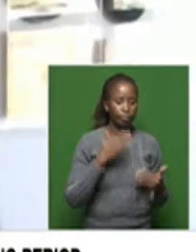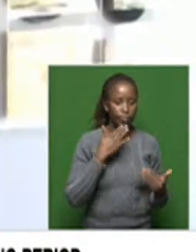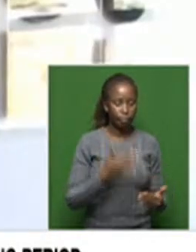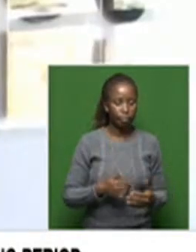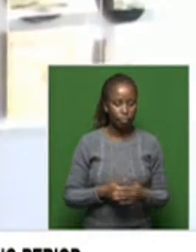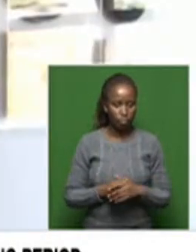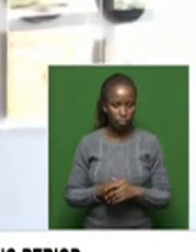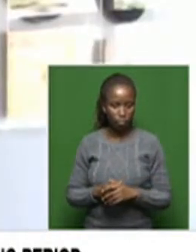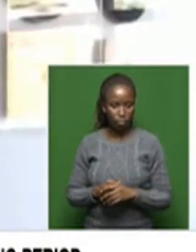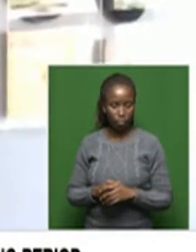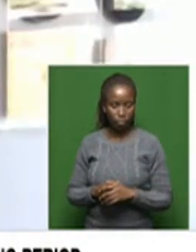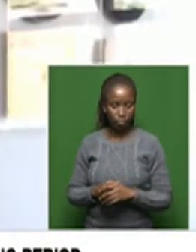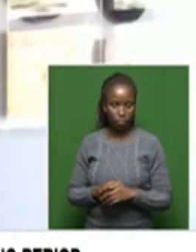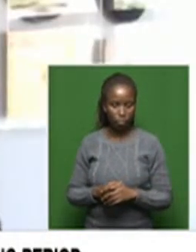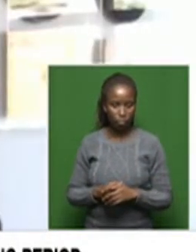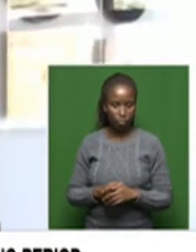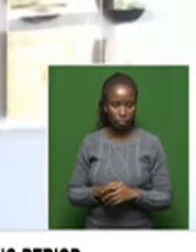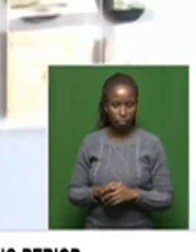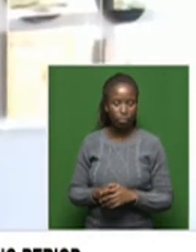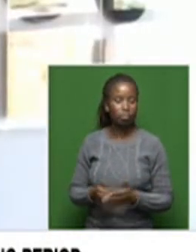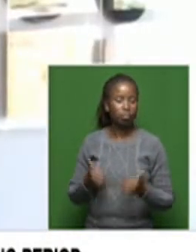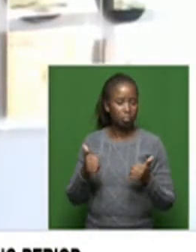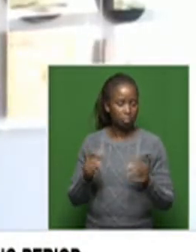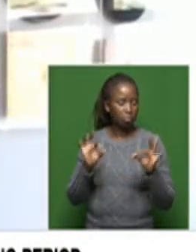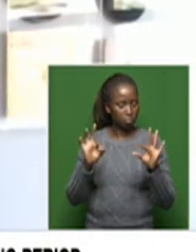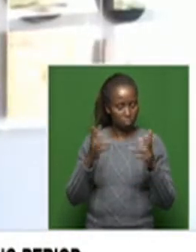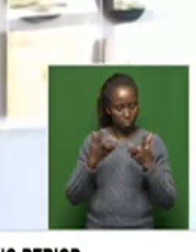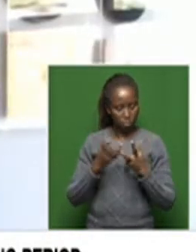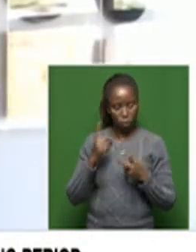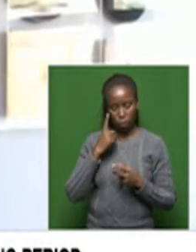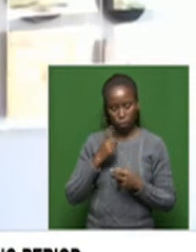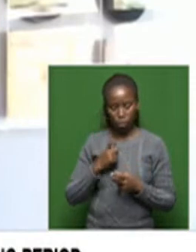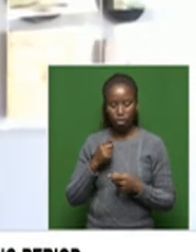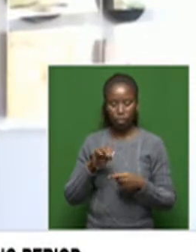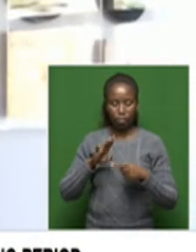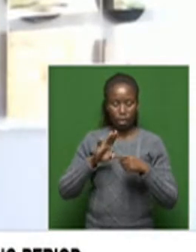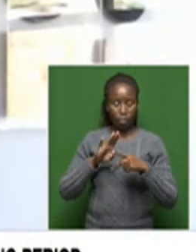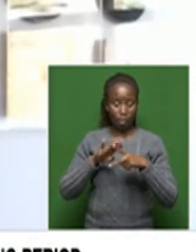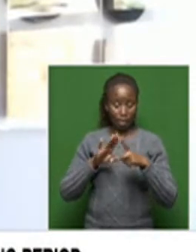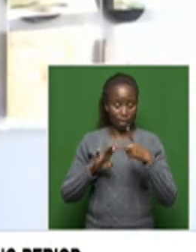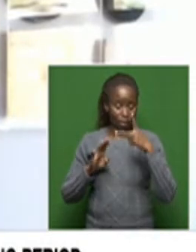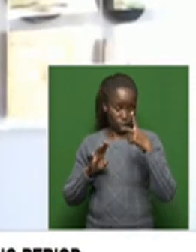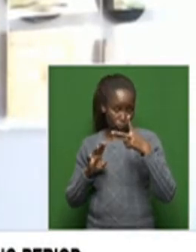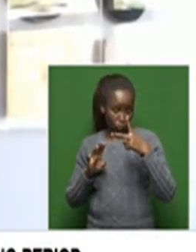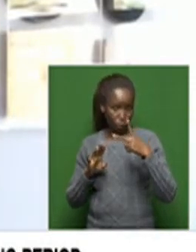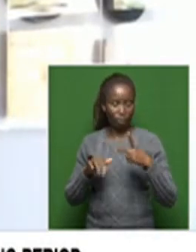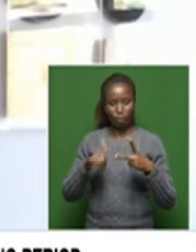Both very good and appropriate questions. So I'm going to take the second one first.